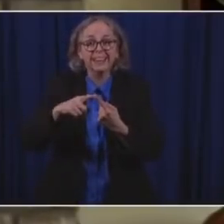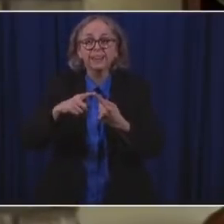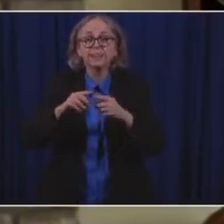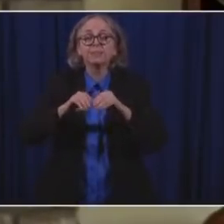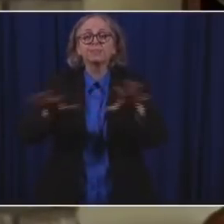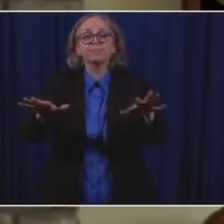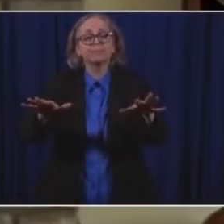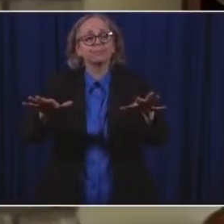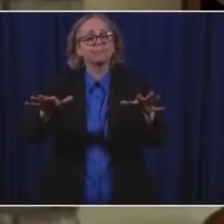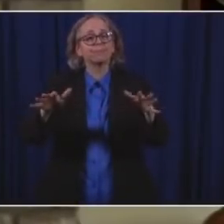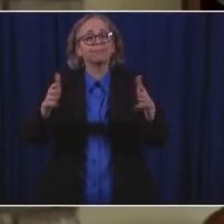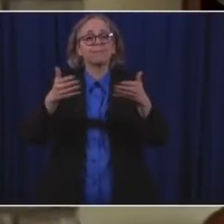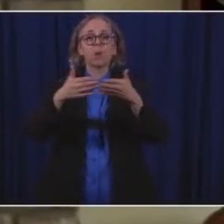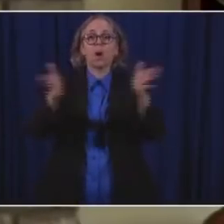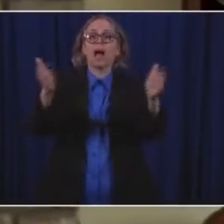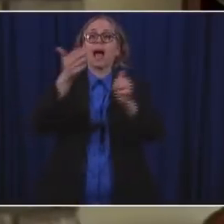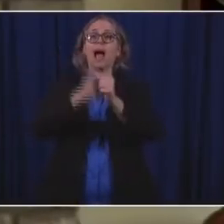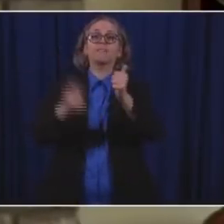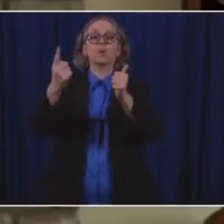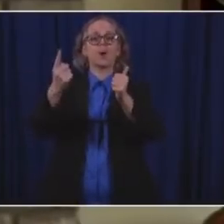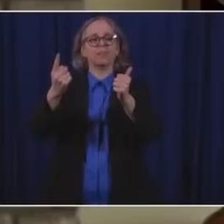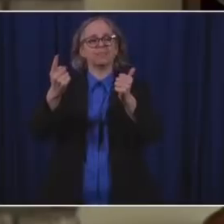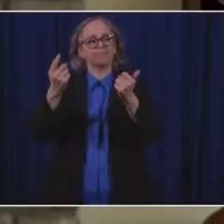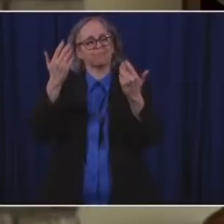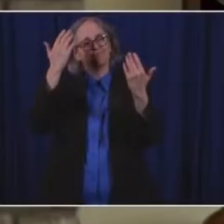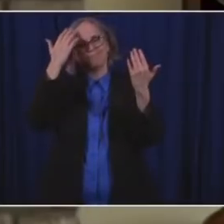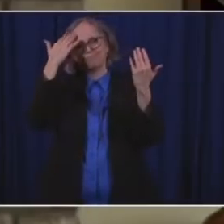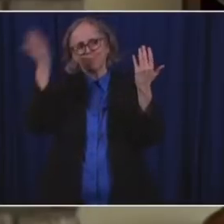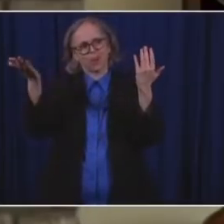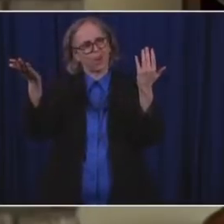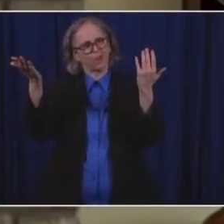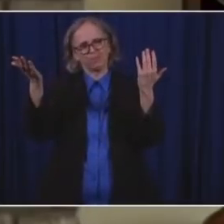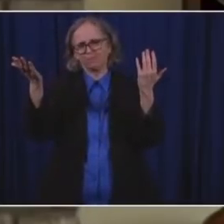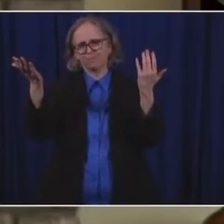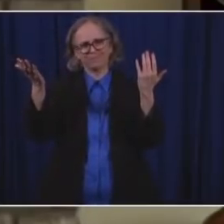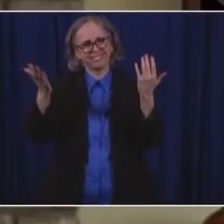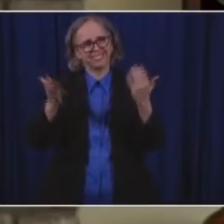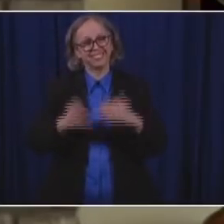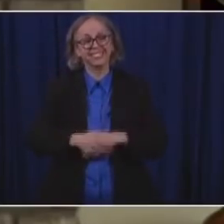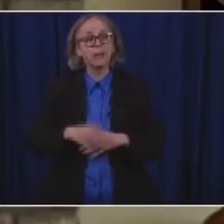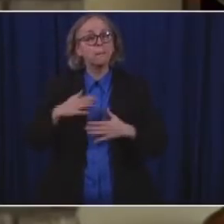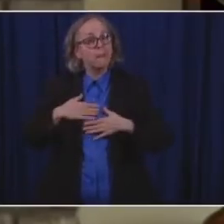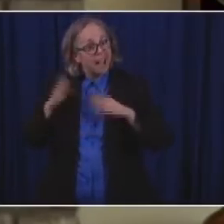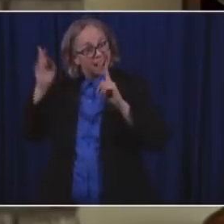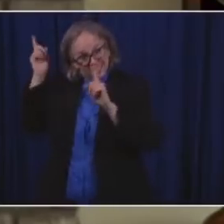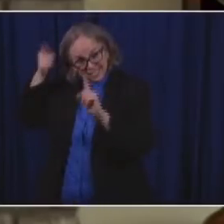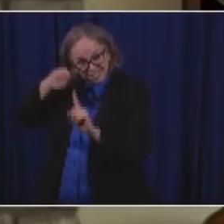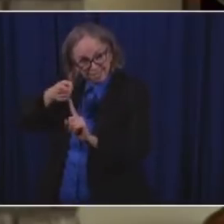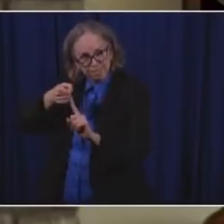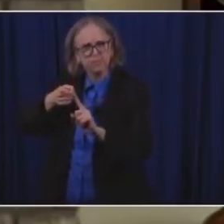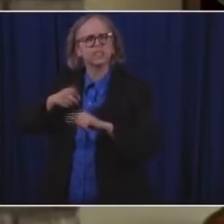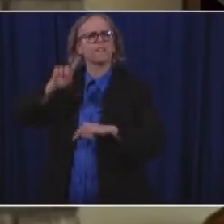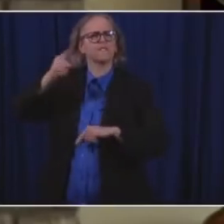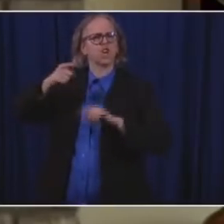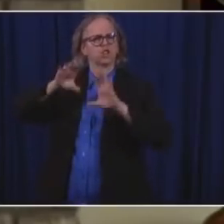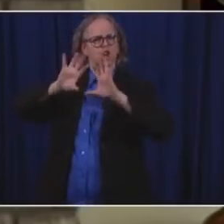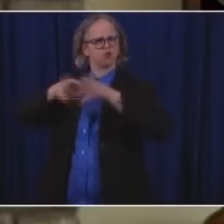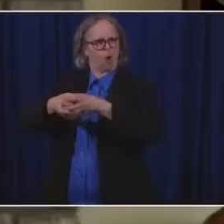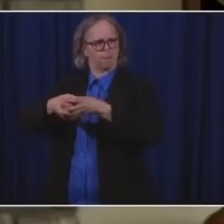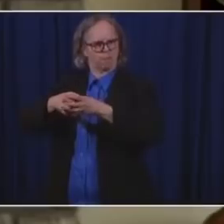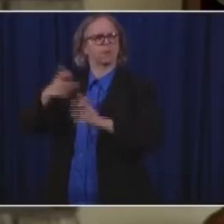population. But my focus right now is on first group. We got to get them vaccinated. We got to get them a